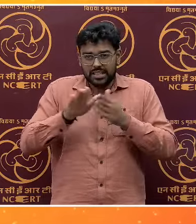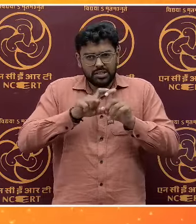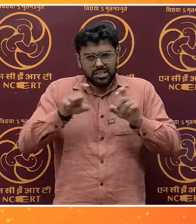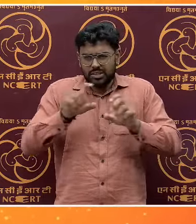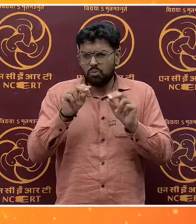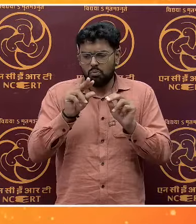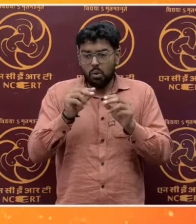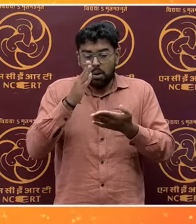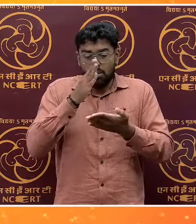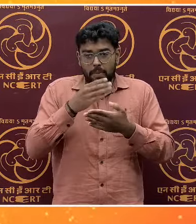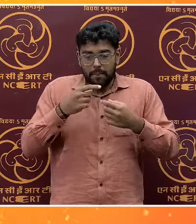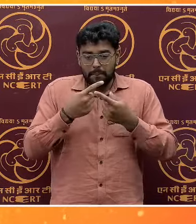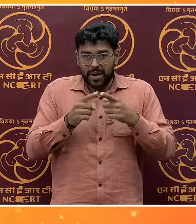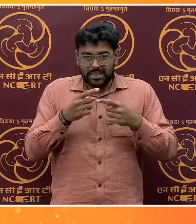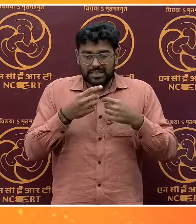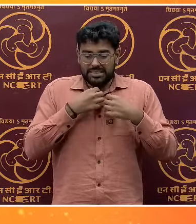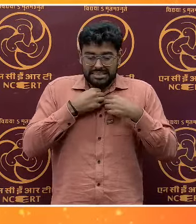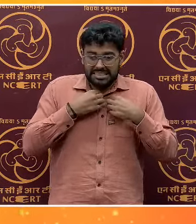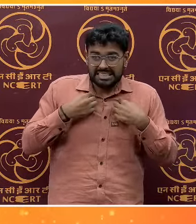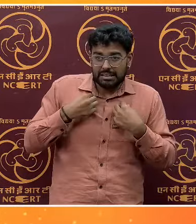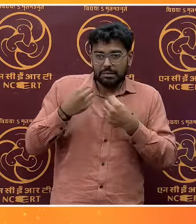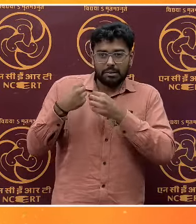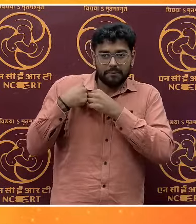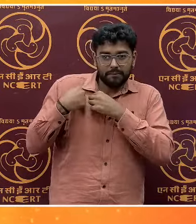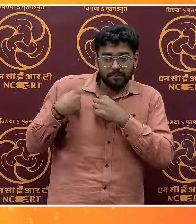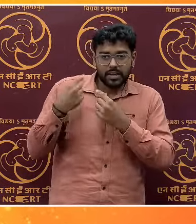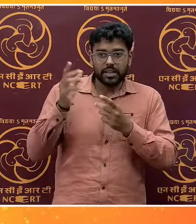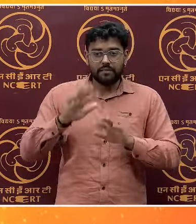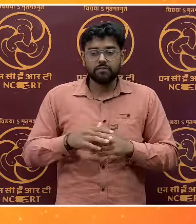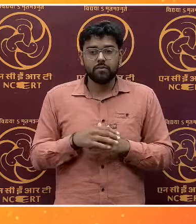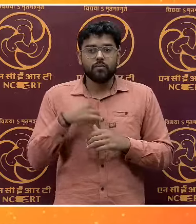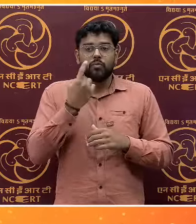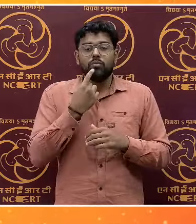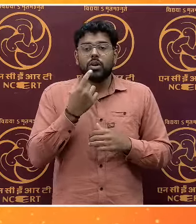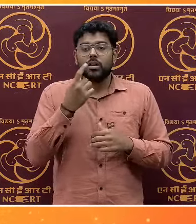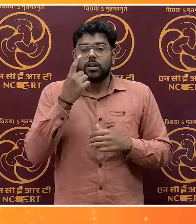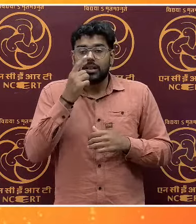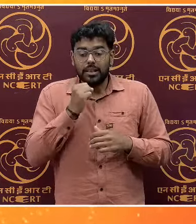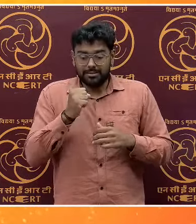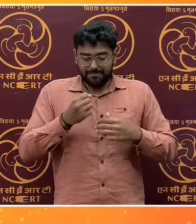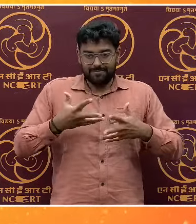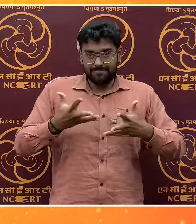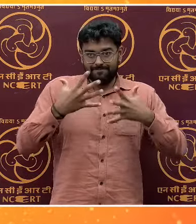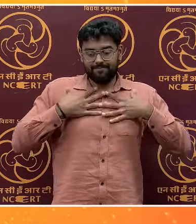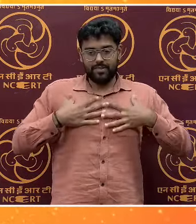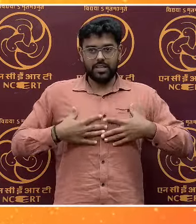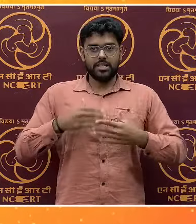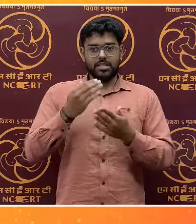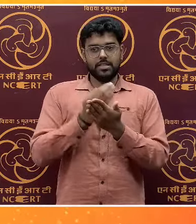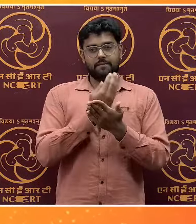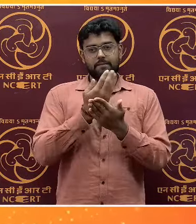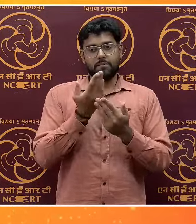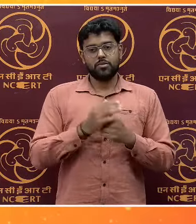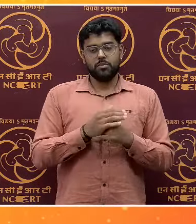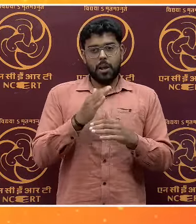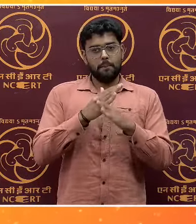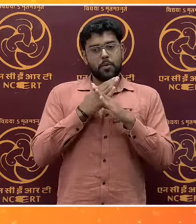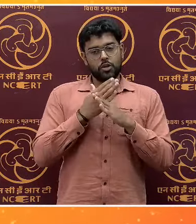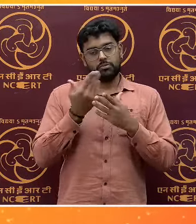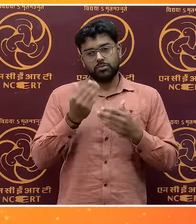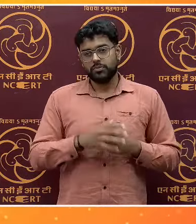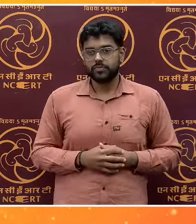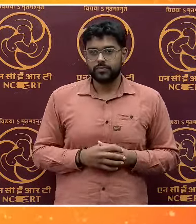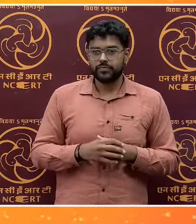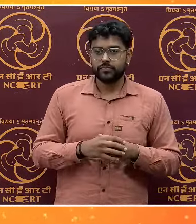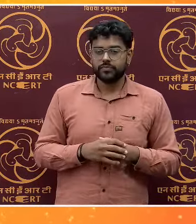Torn. clean enough and torn, and she is wearing it just to protect her. Bare minimum Bare protection from minimum, the